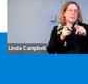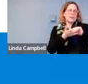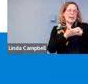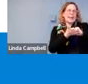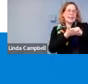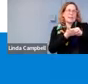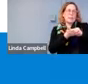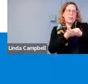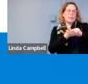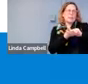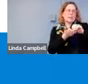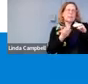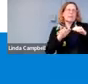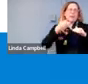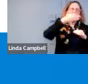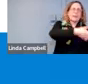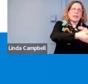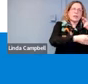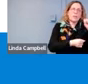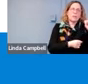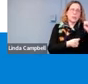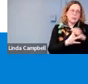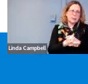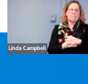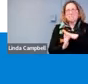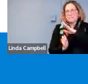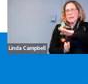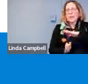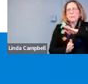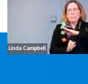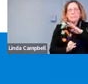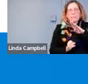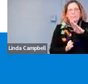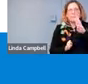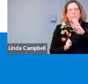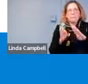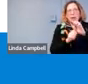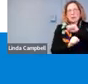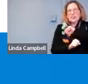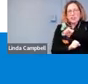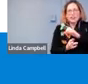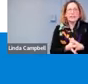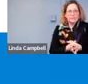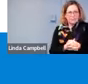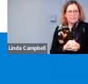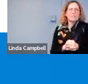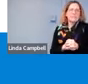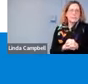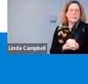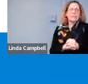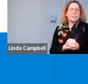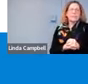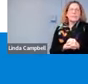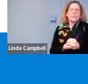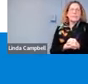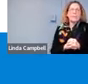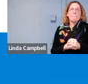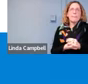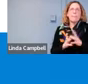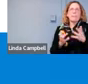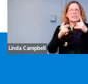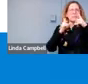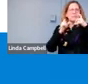hopefully it will encourage people to clean their boats before they cross the New Brunswick, Nova Scotia border, and that's part of that